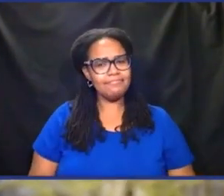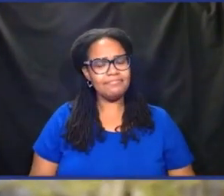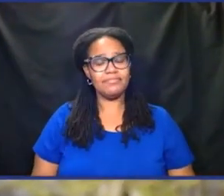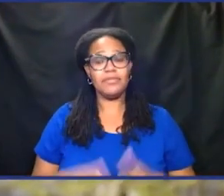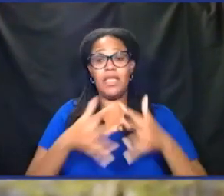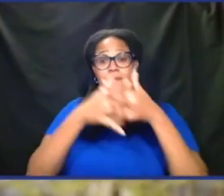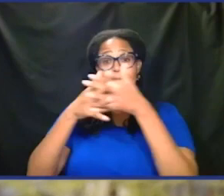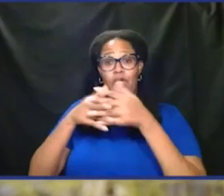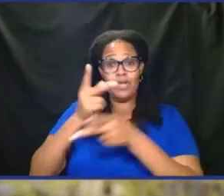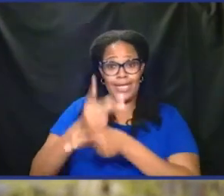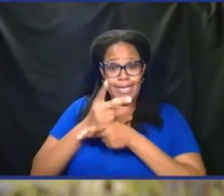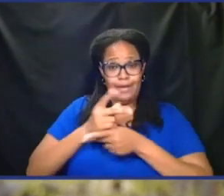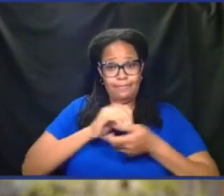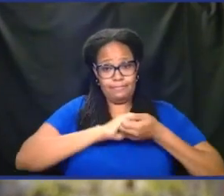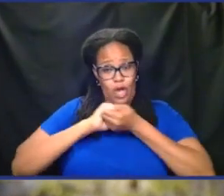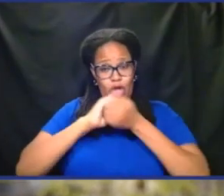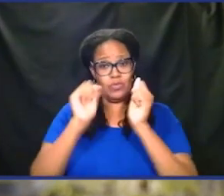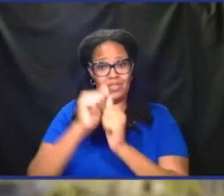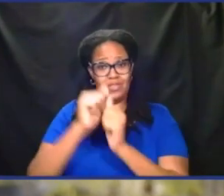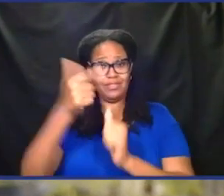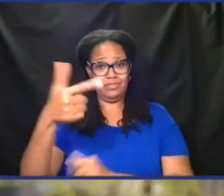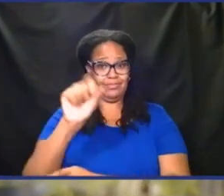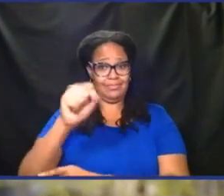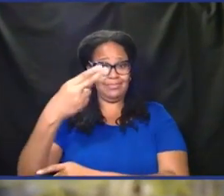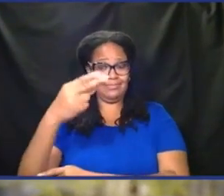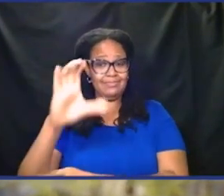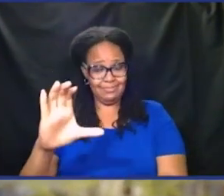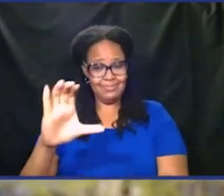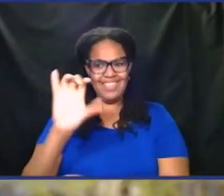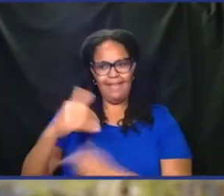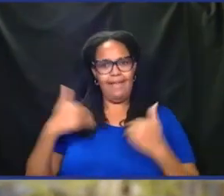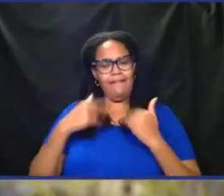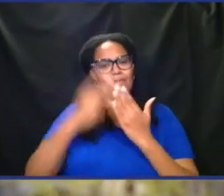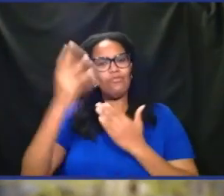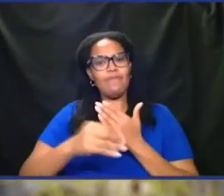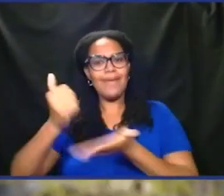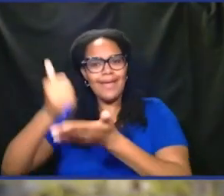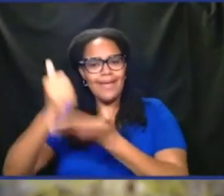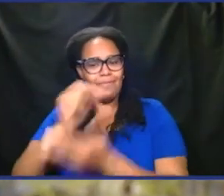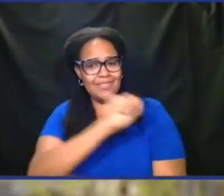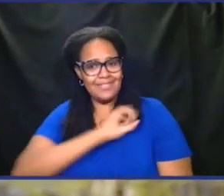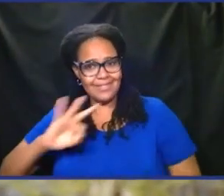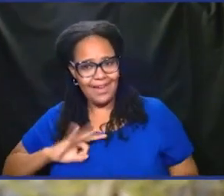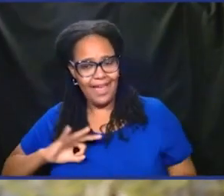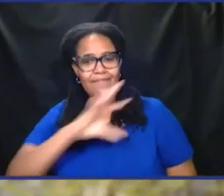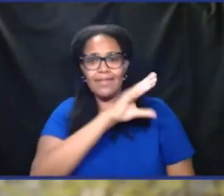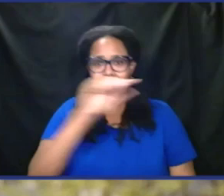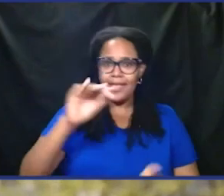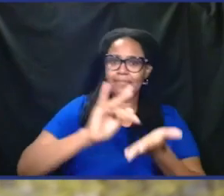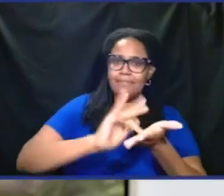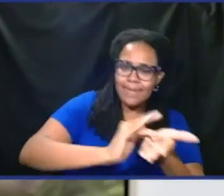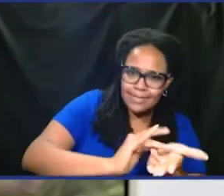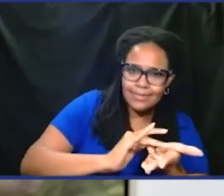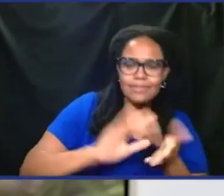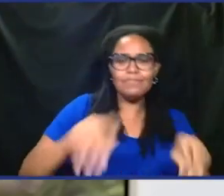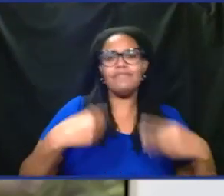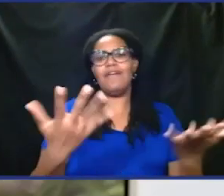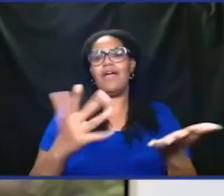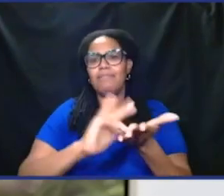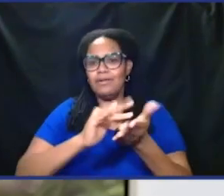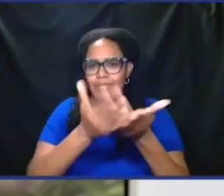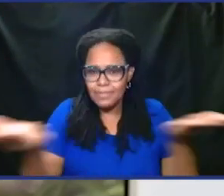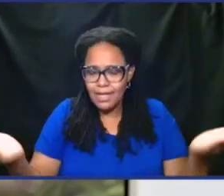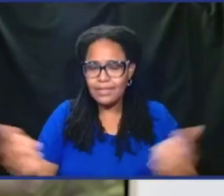partners with Good Samaritan, providing health programs that help staff as well as medicine and medical supplies for patients. As we first